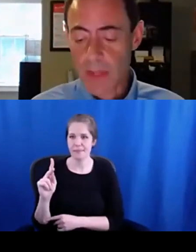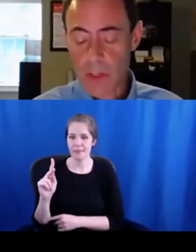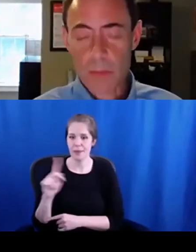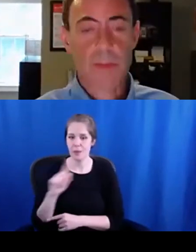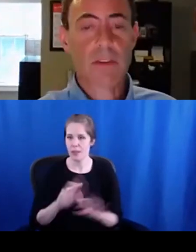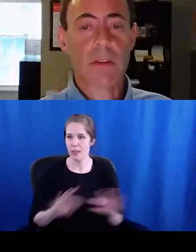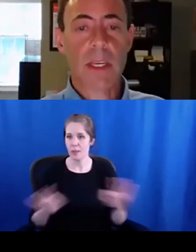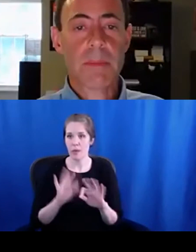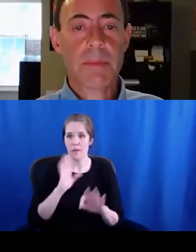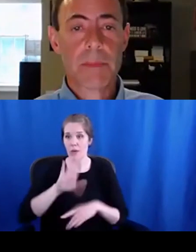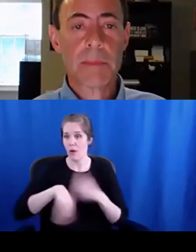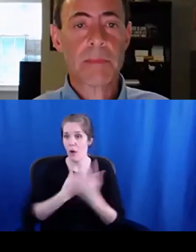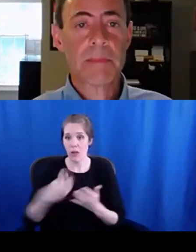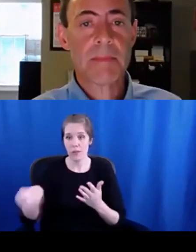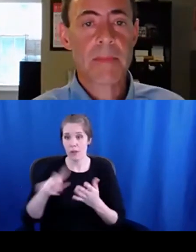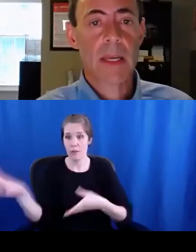that interprofessional team.